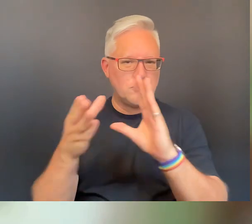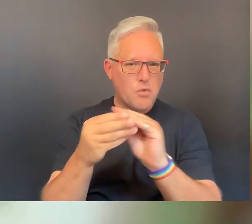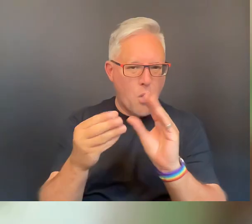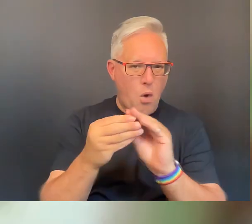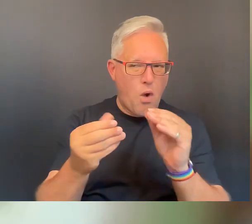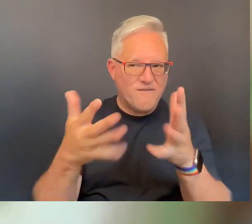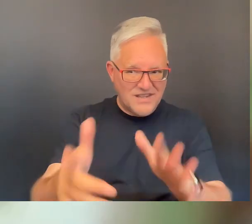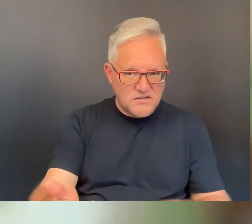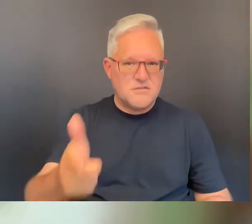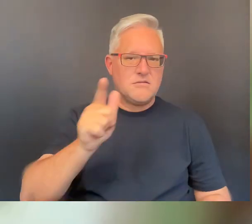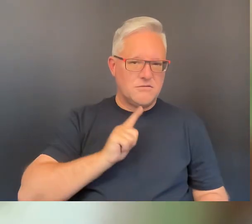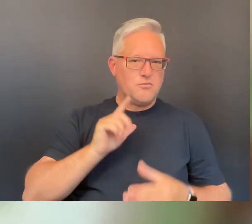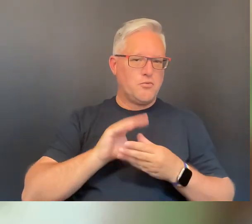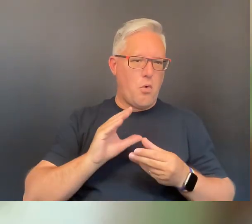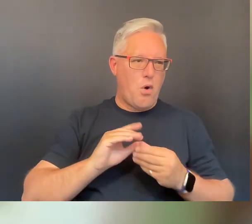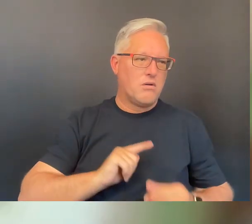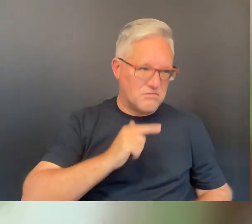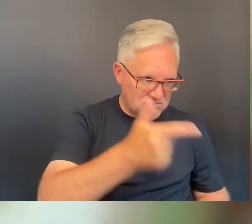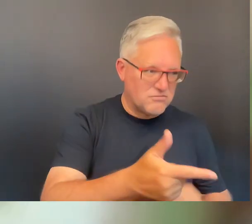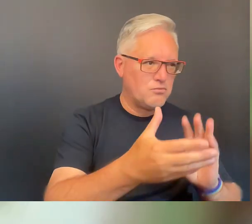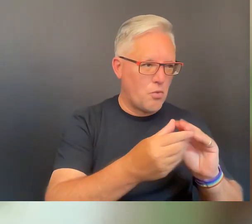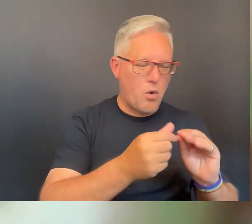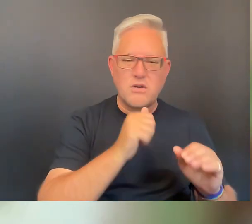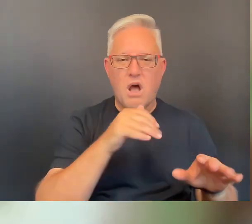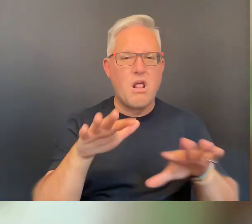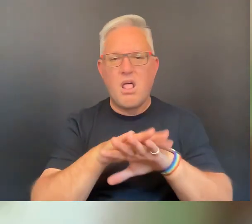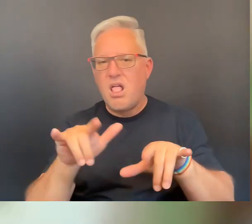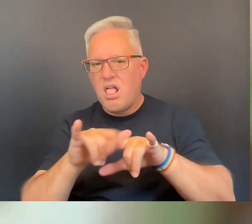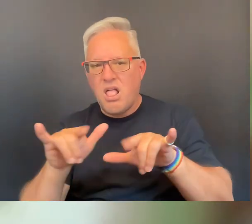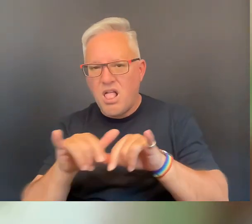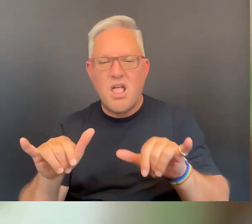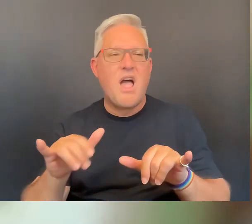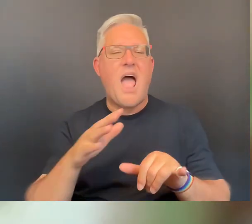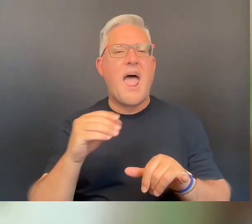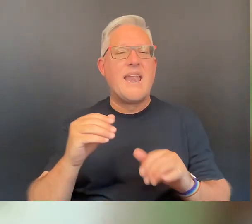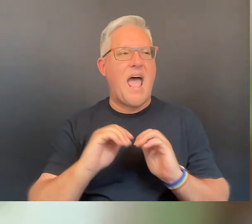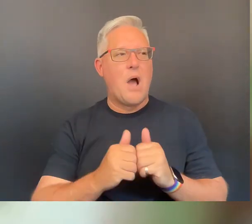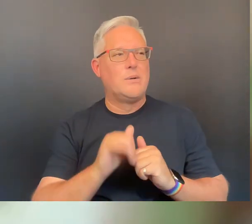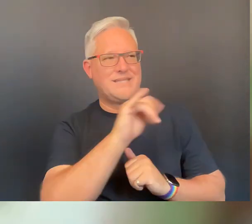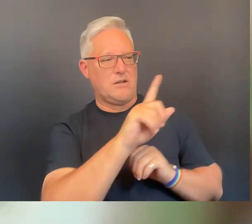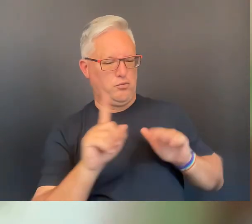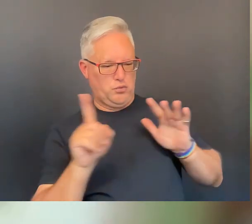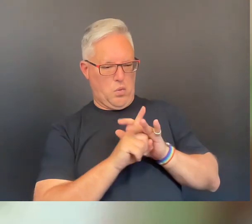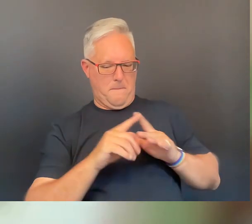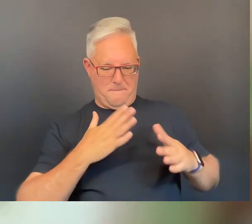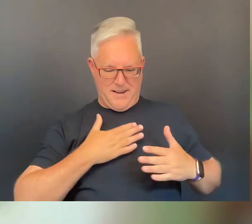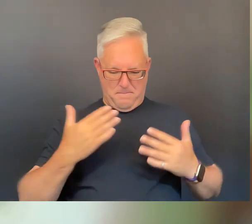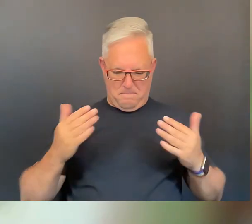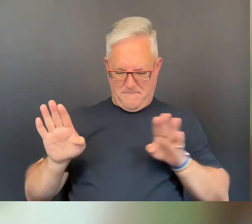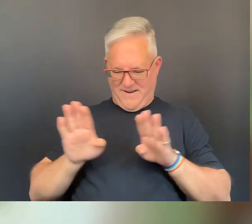live in me? And what are some antidotes to it?